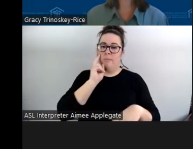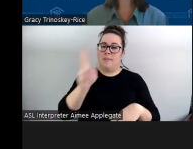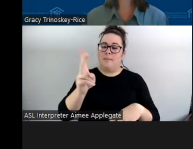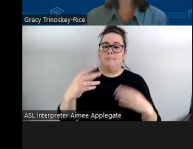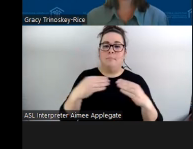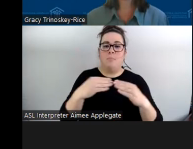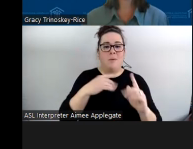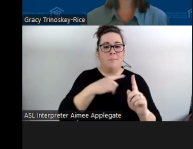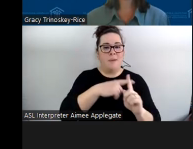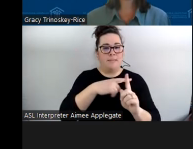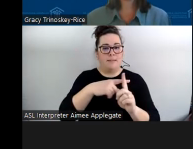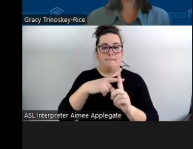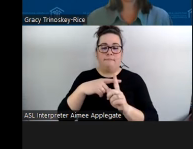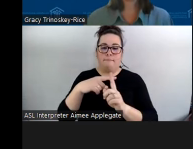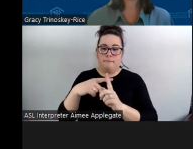to